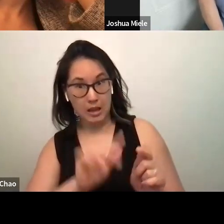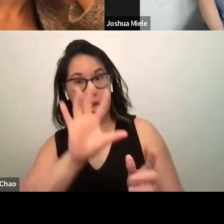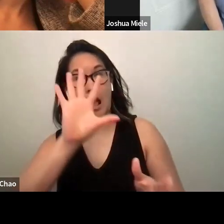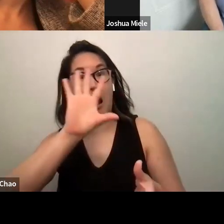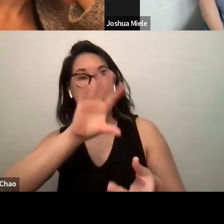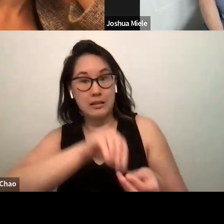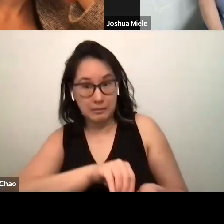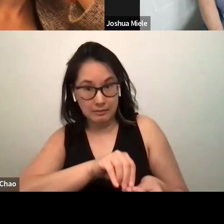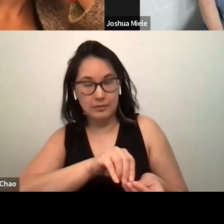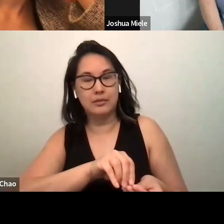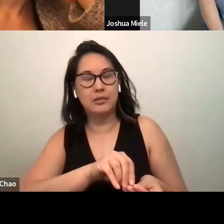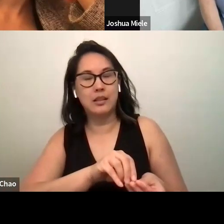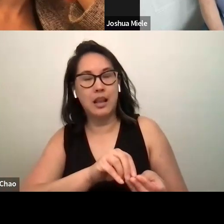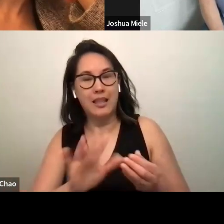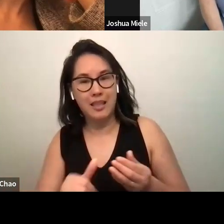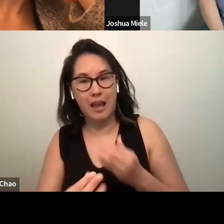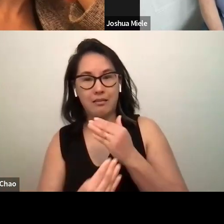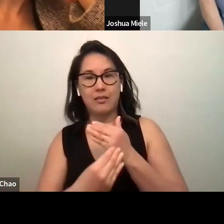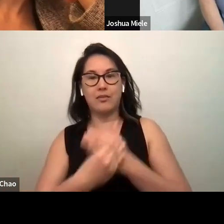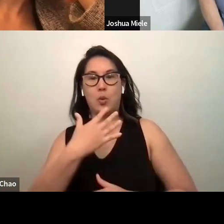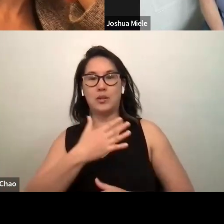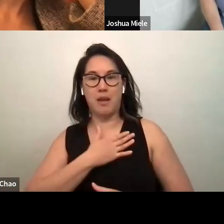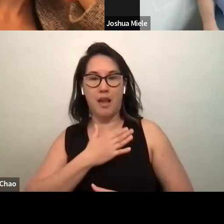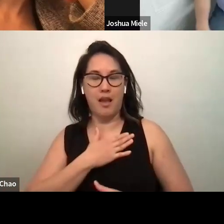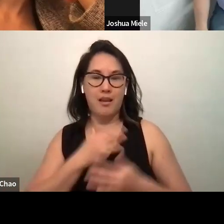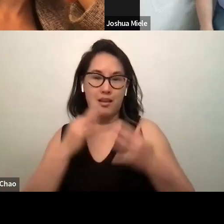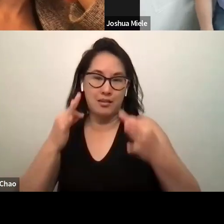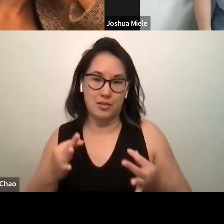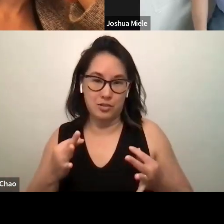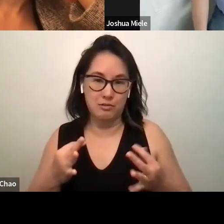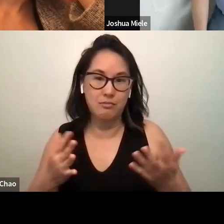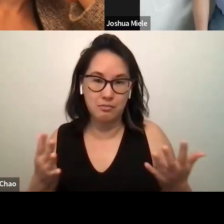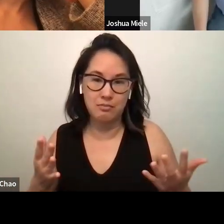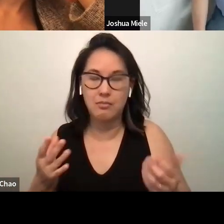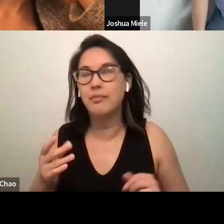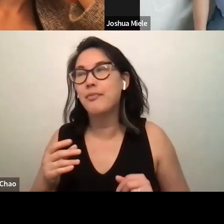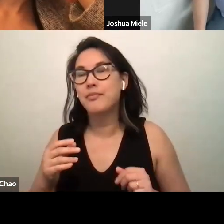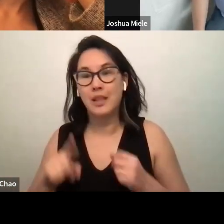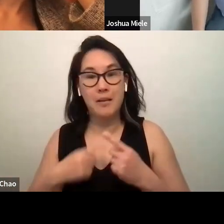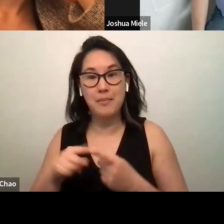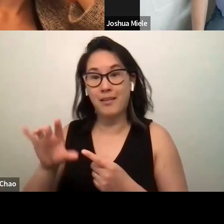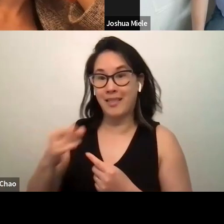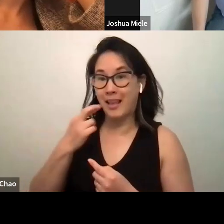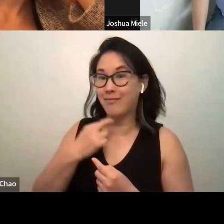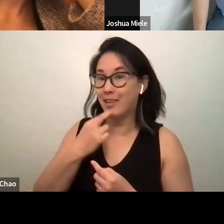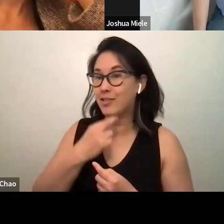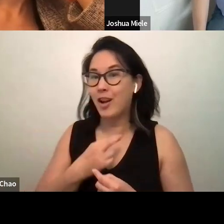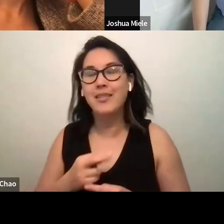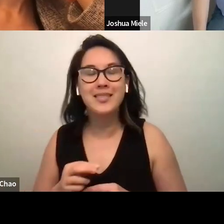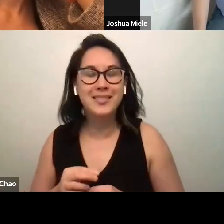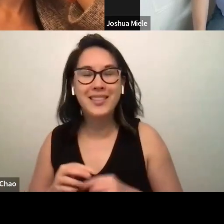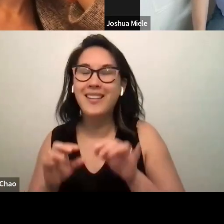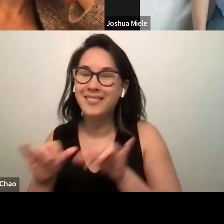of my own synthesis of what I think this restaurant would be like for me. And I think that this is a very